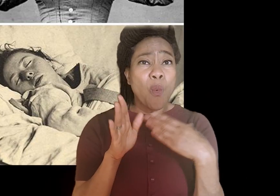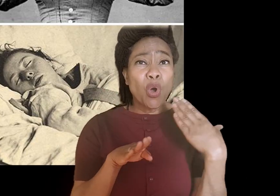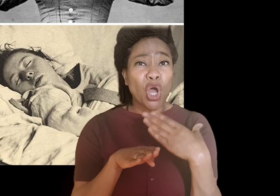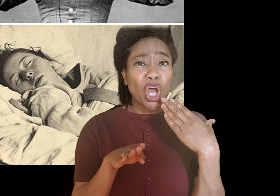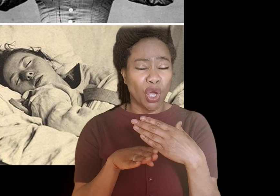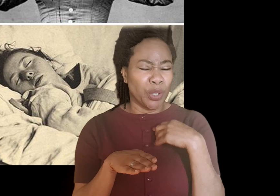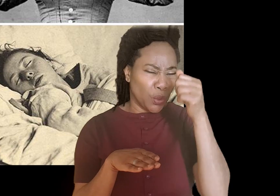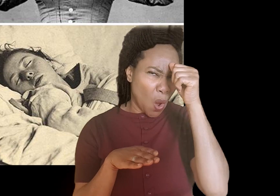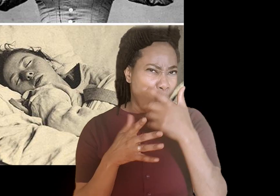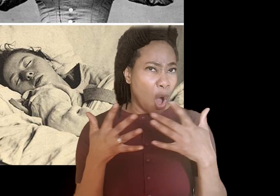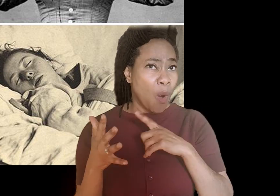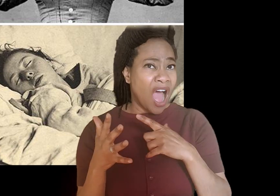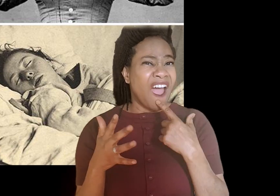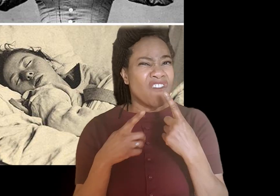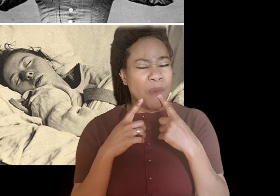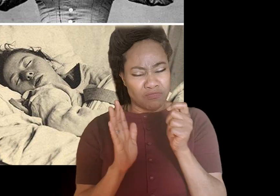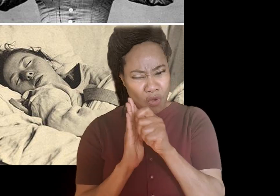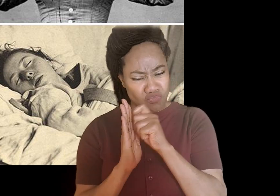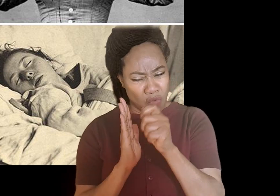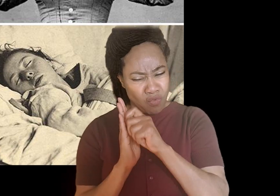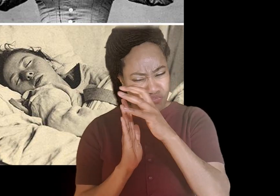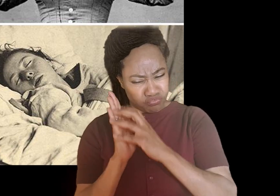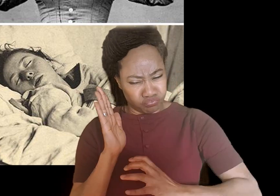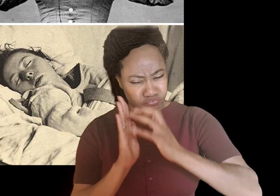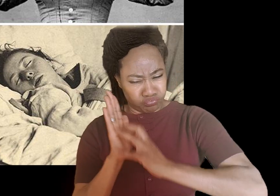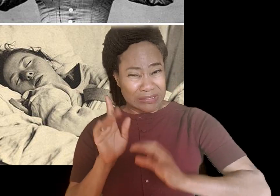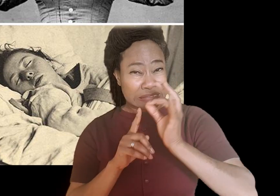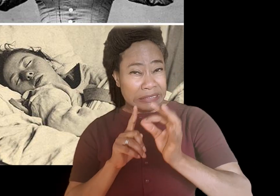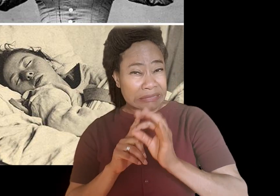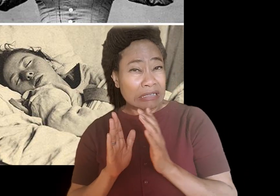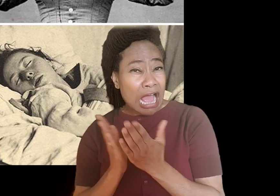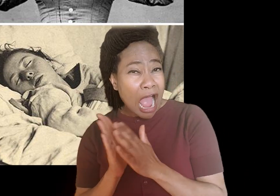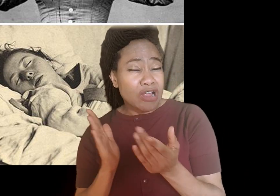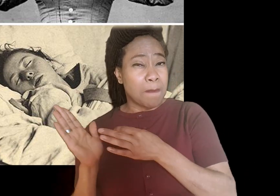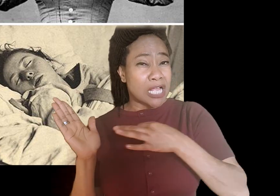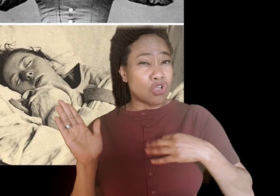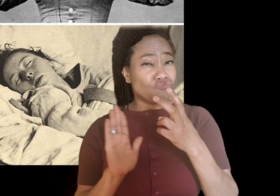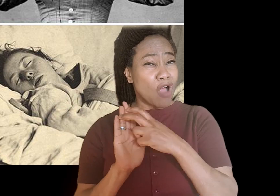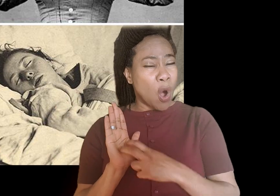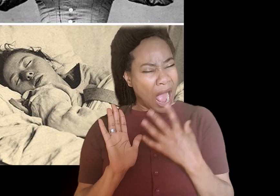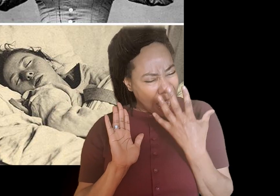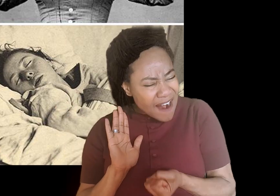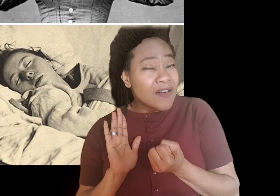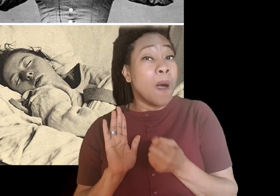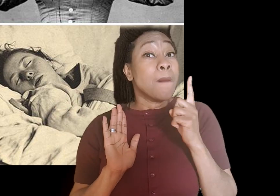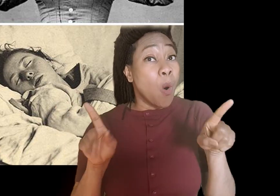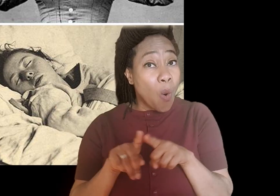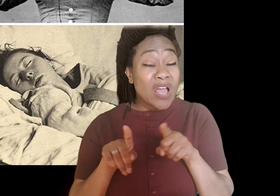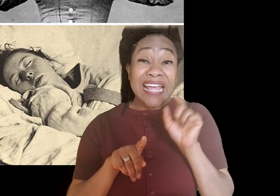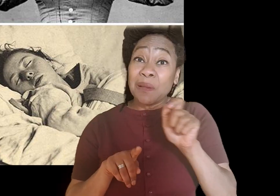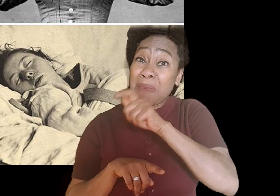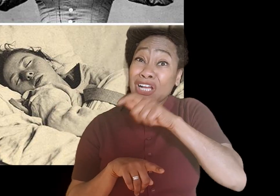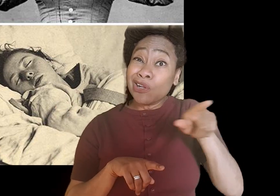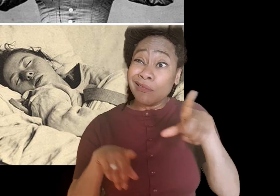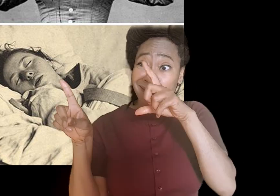well documented. He not only kept very detailed diaries and medical records, but he also photographed his